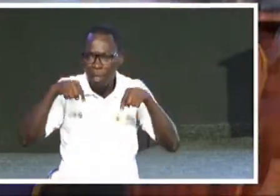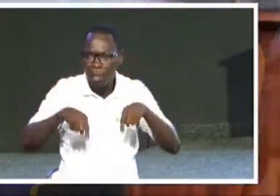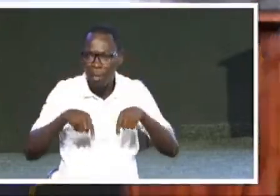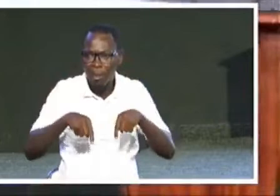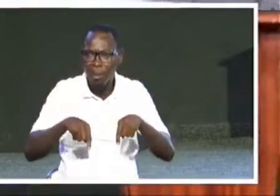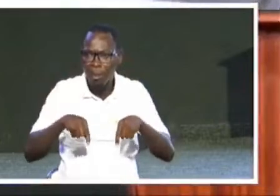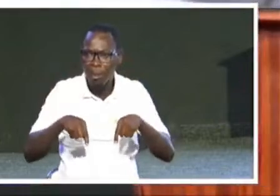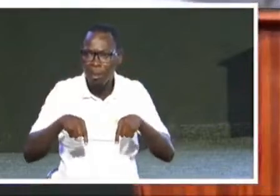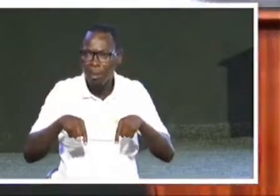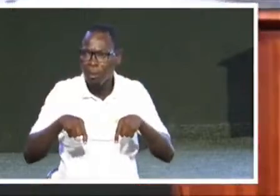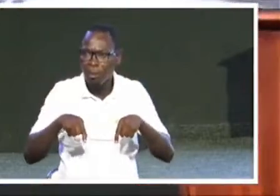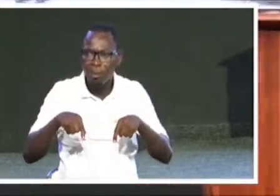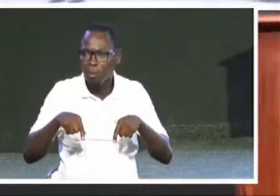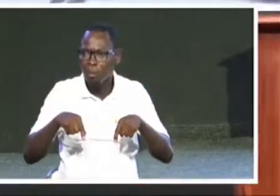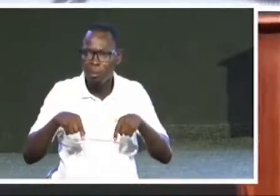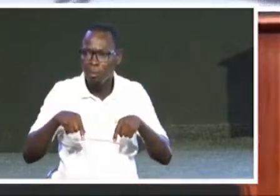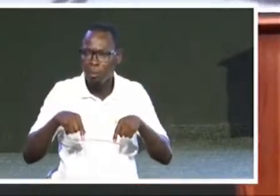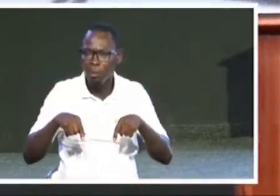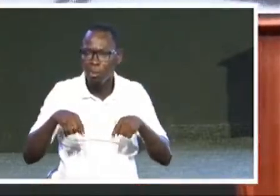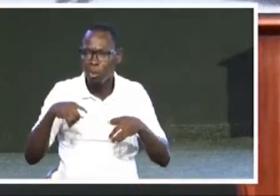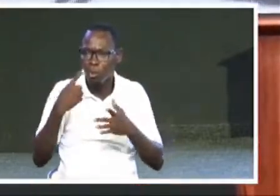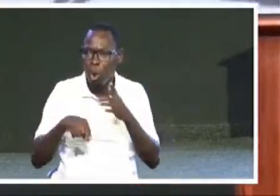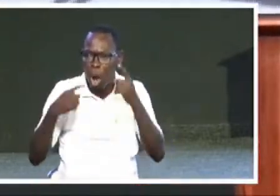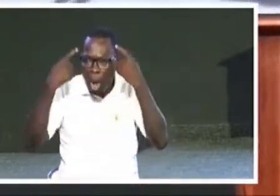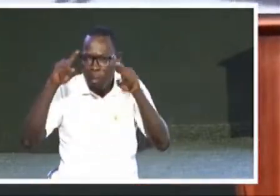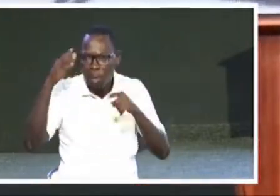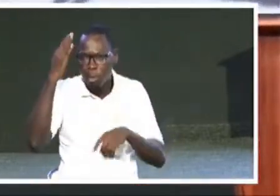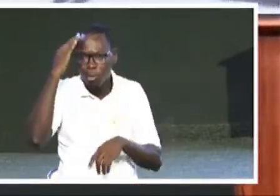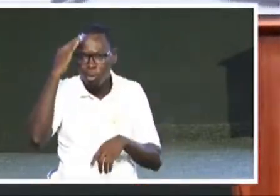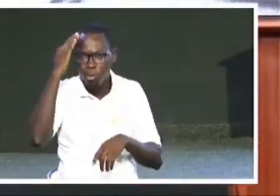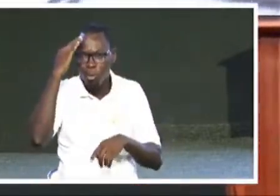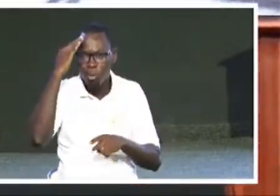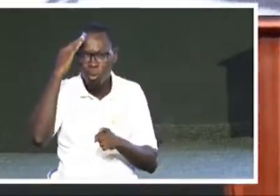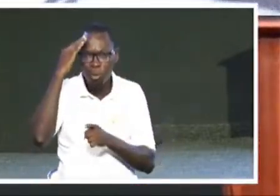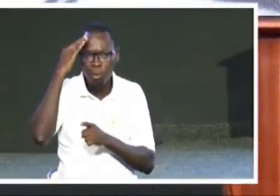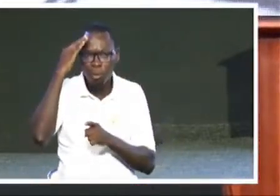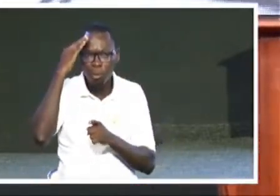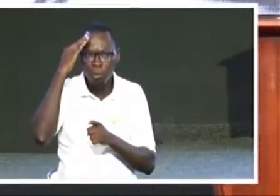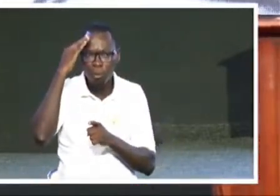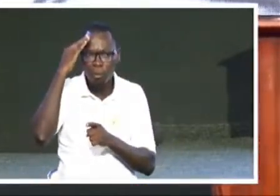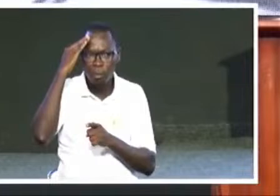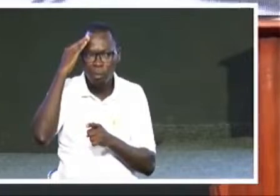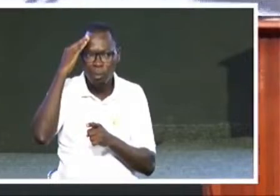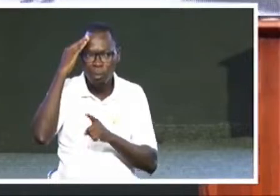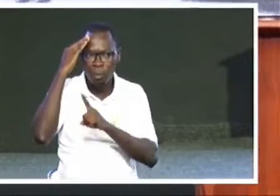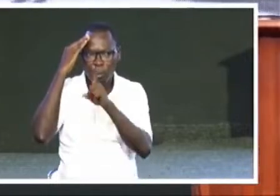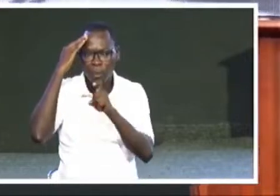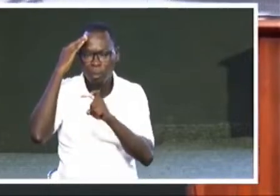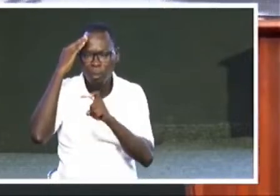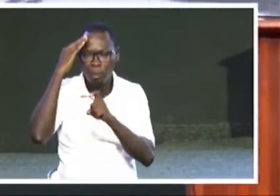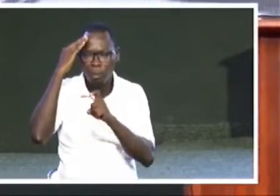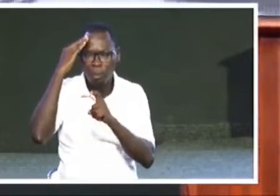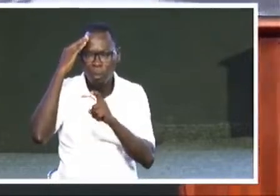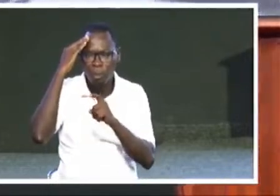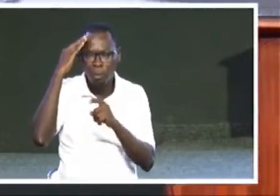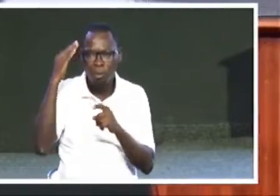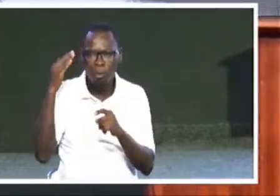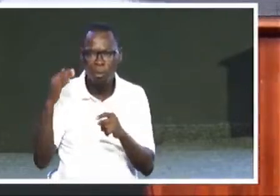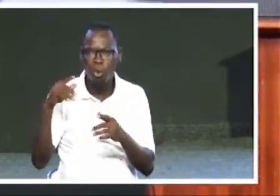I'm not going to preach to you about curiosity, but think about it, huh? It's a good thing to have. What did Apple